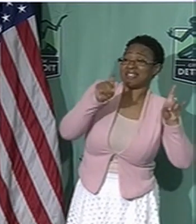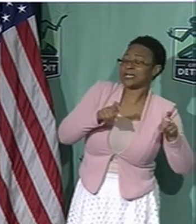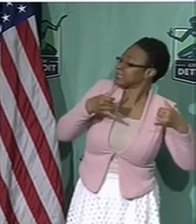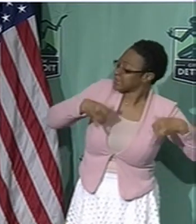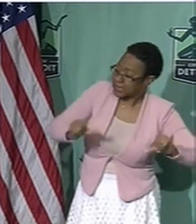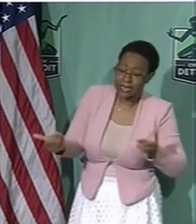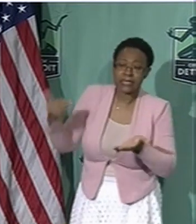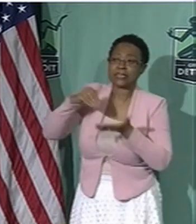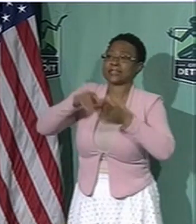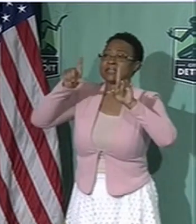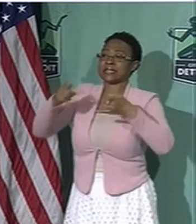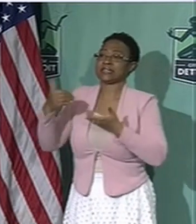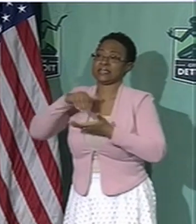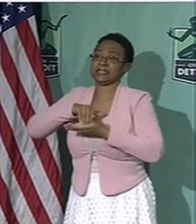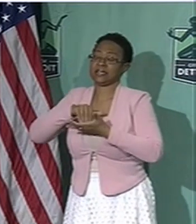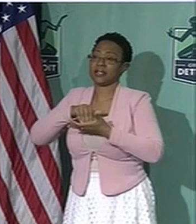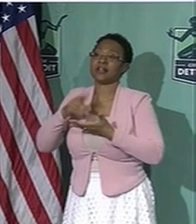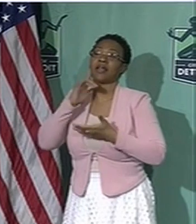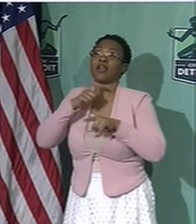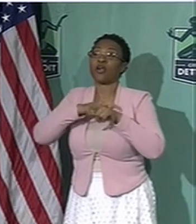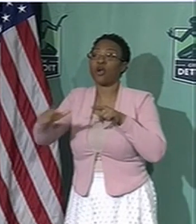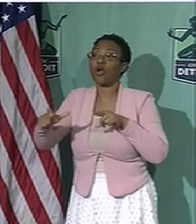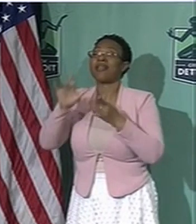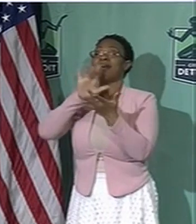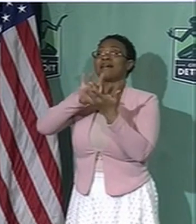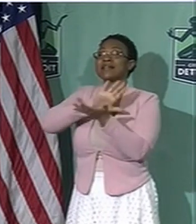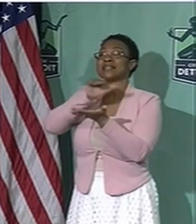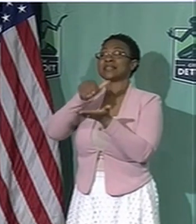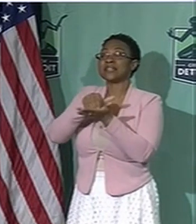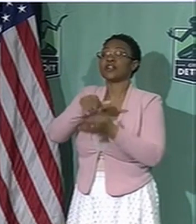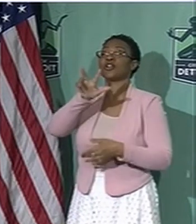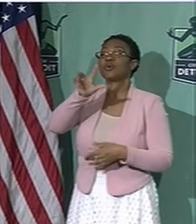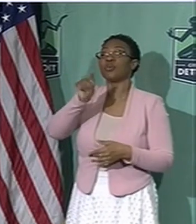state fairgrounds. They can call the contact center at